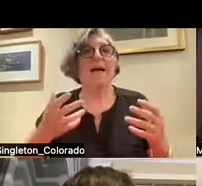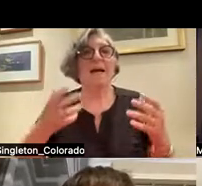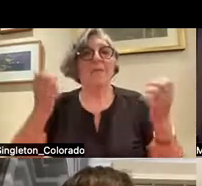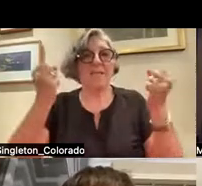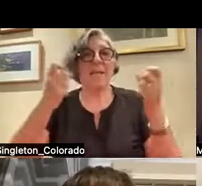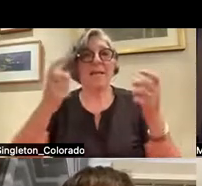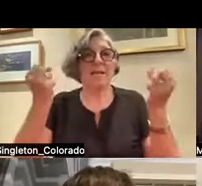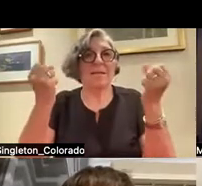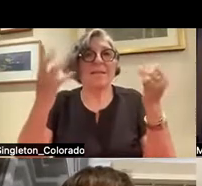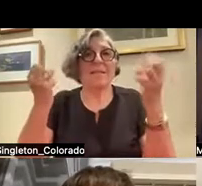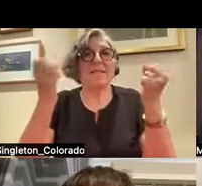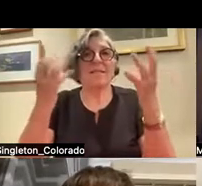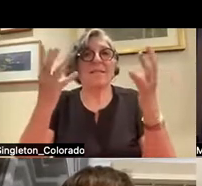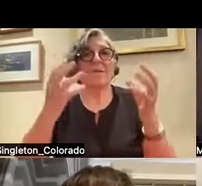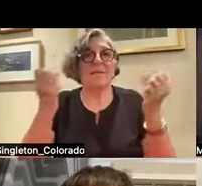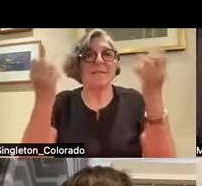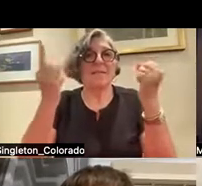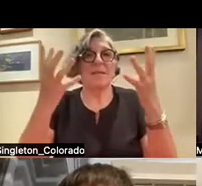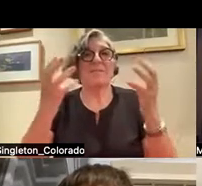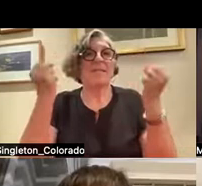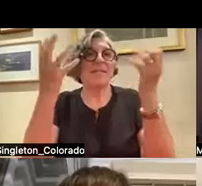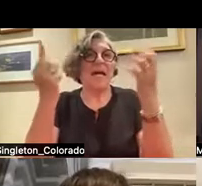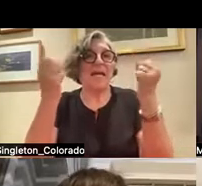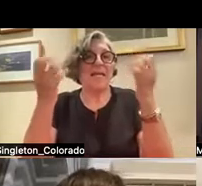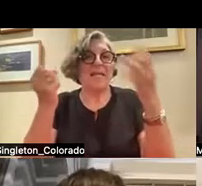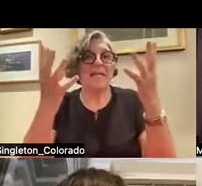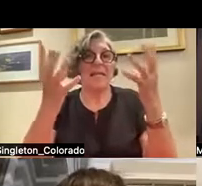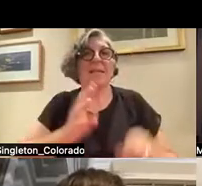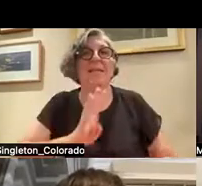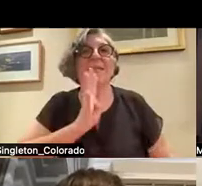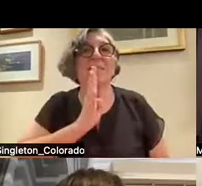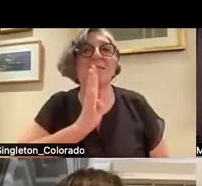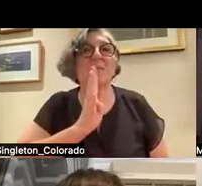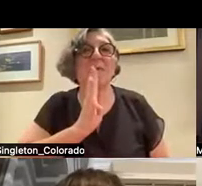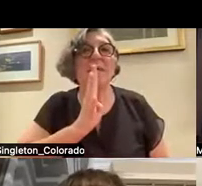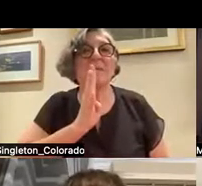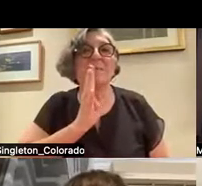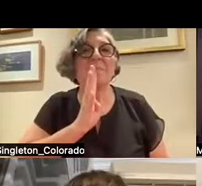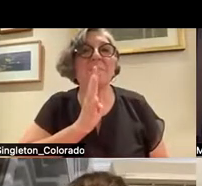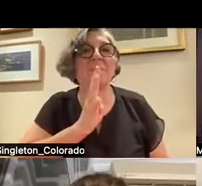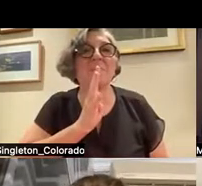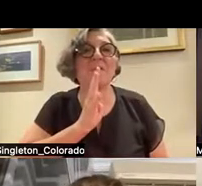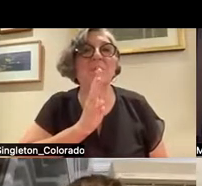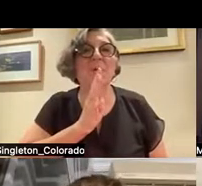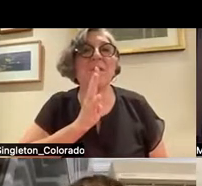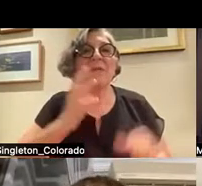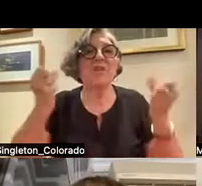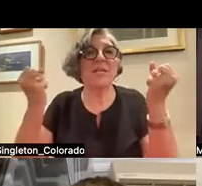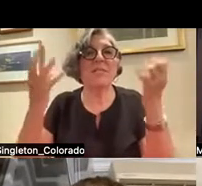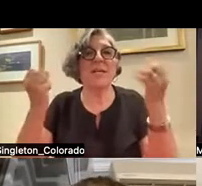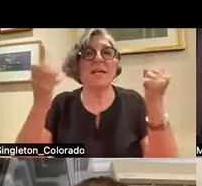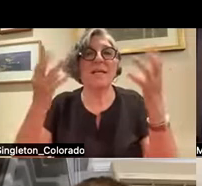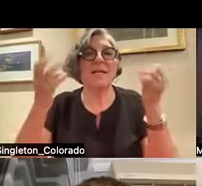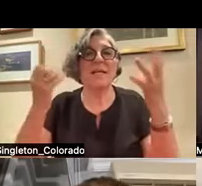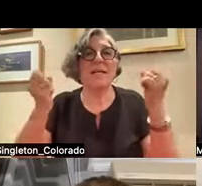sign? I would say this. So it's, to sign, and then this is speak, a spoken language,